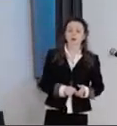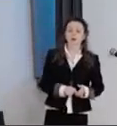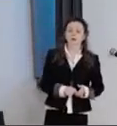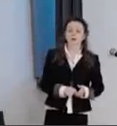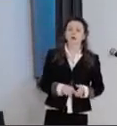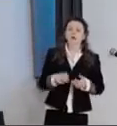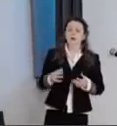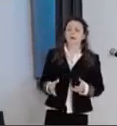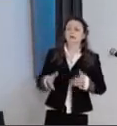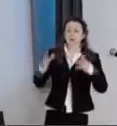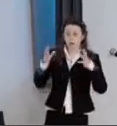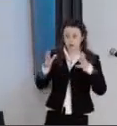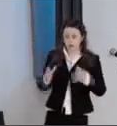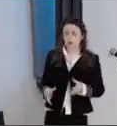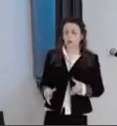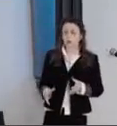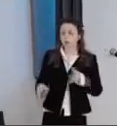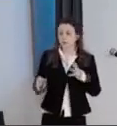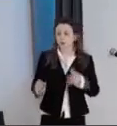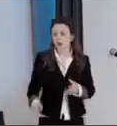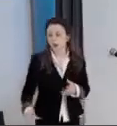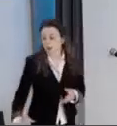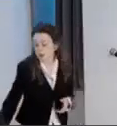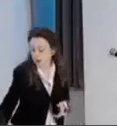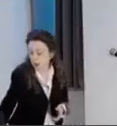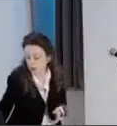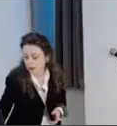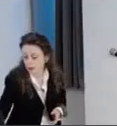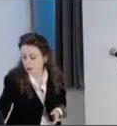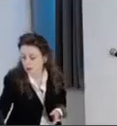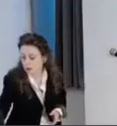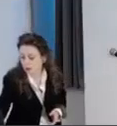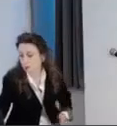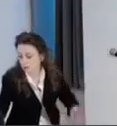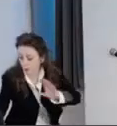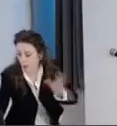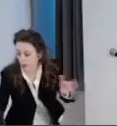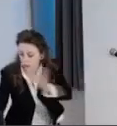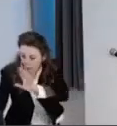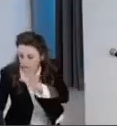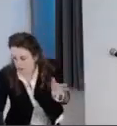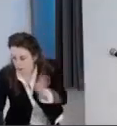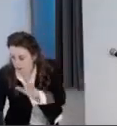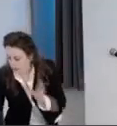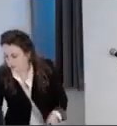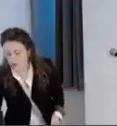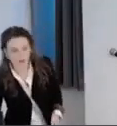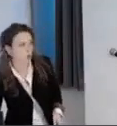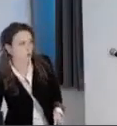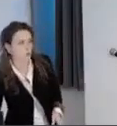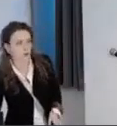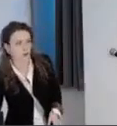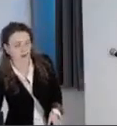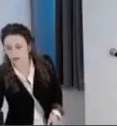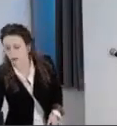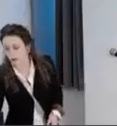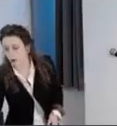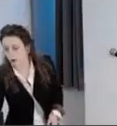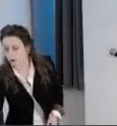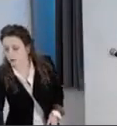natural kinds. This yields extreme formalism about inorganic nature. And remember that formalism here is used interchangeably